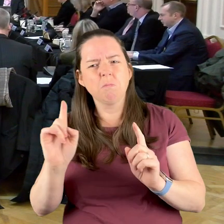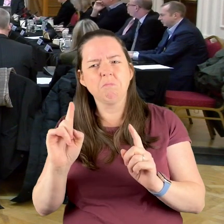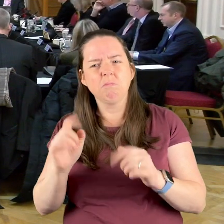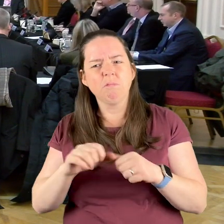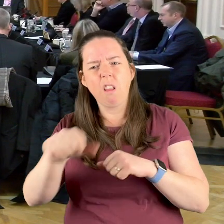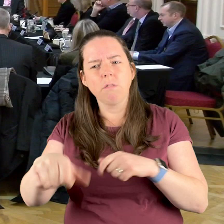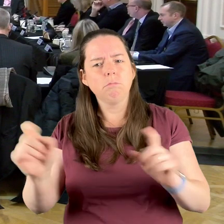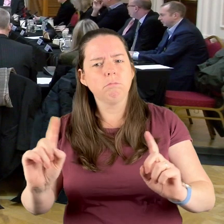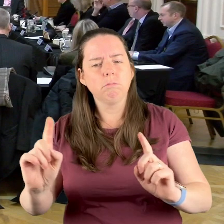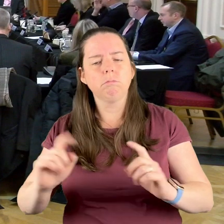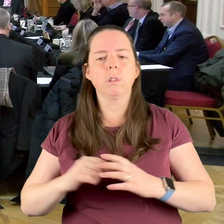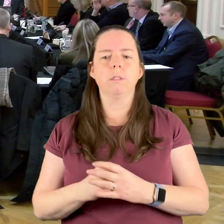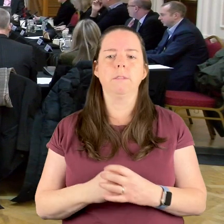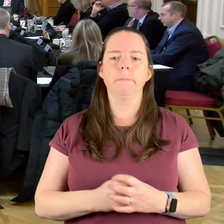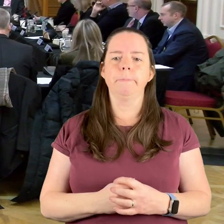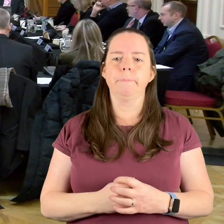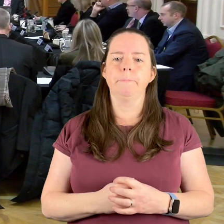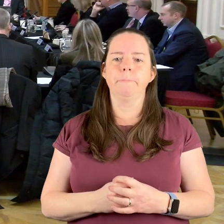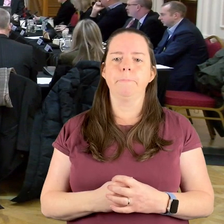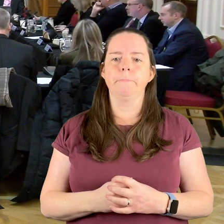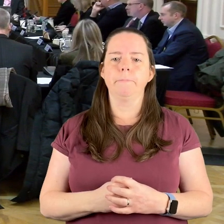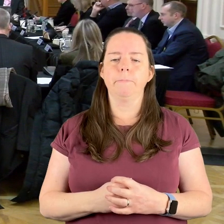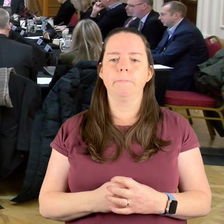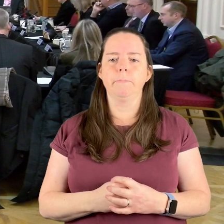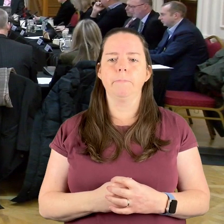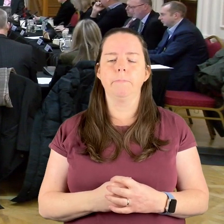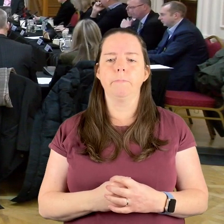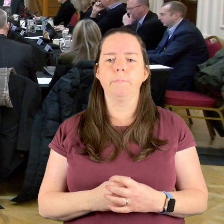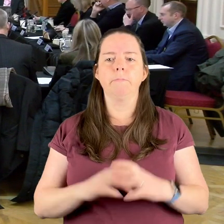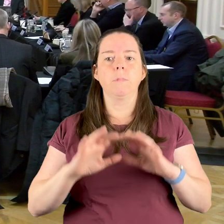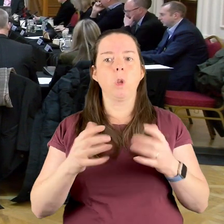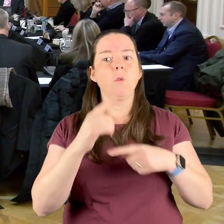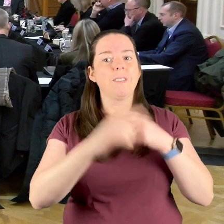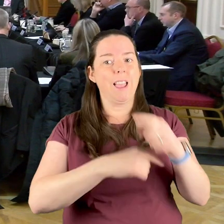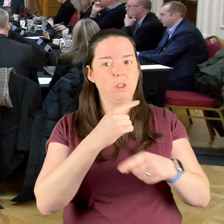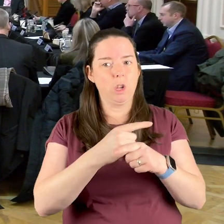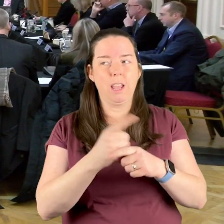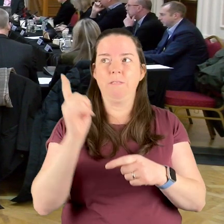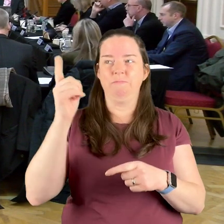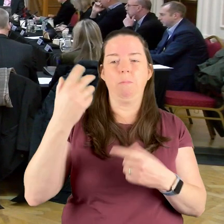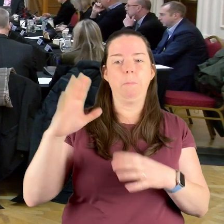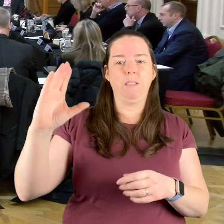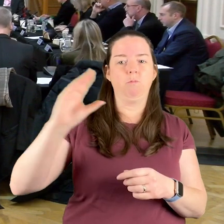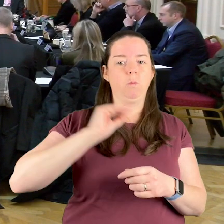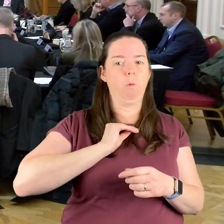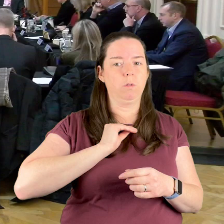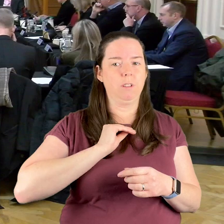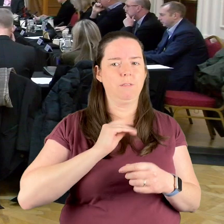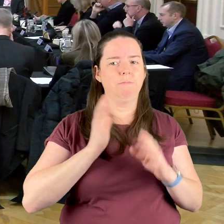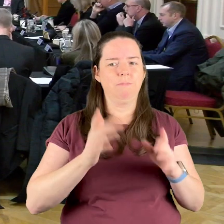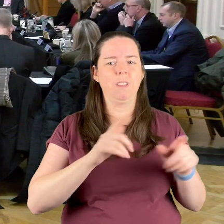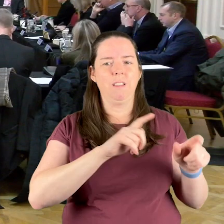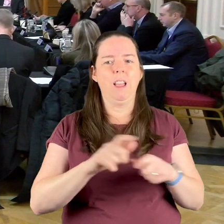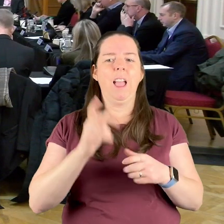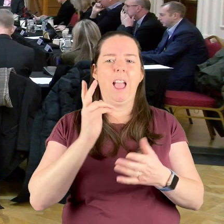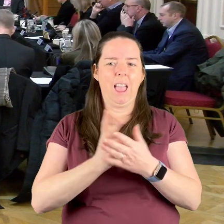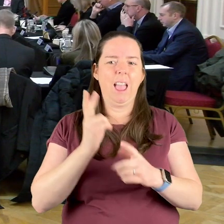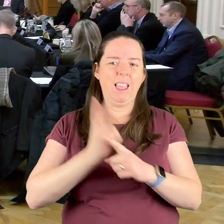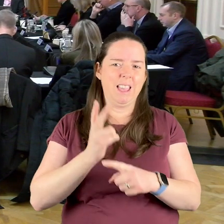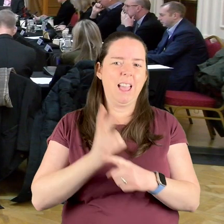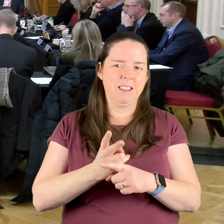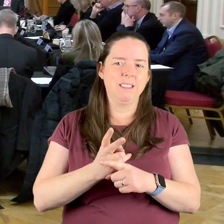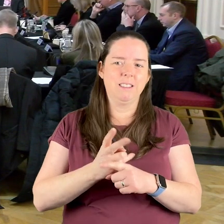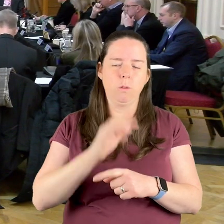My question is, how do we take that forward? So next year,